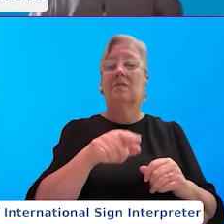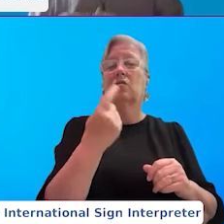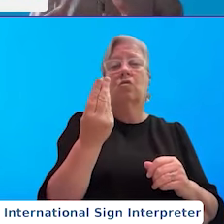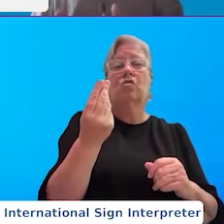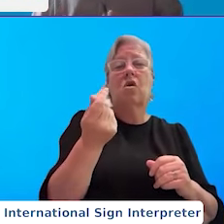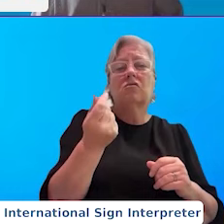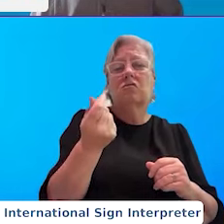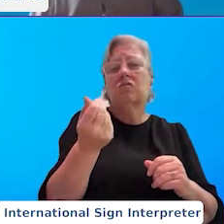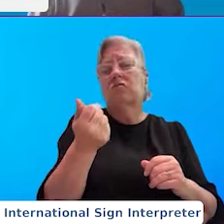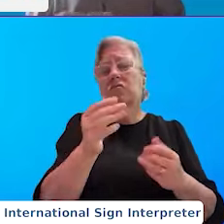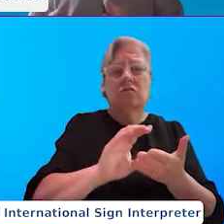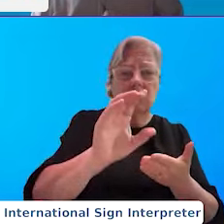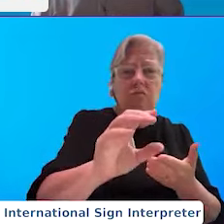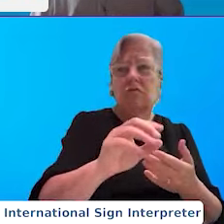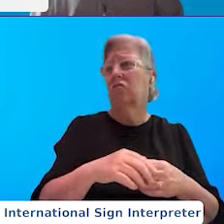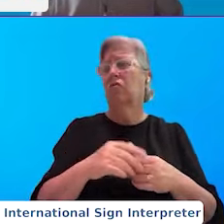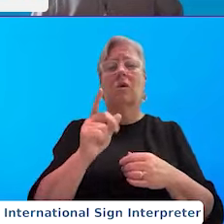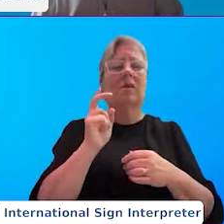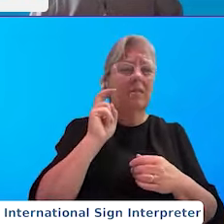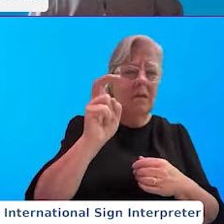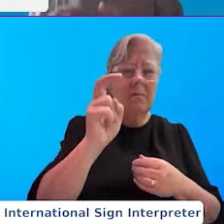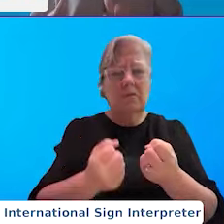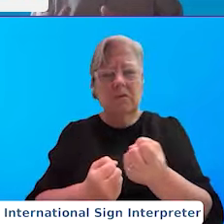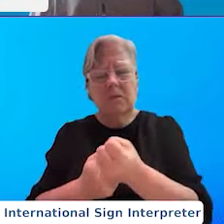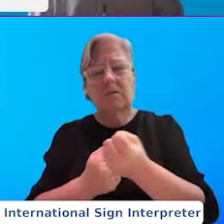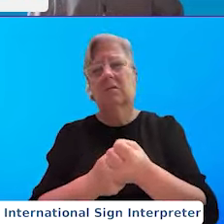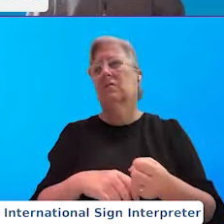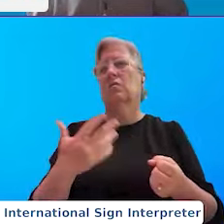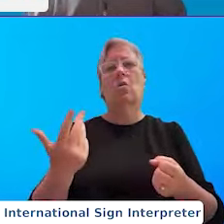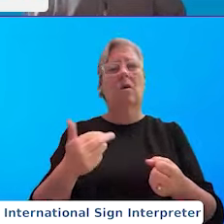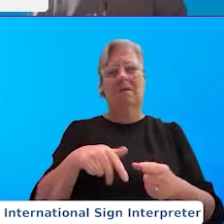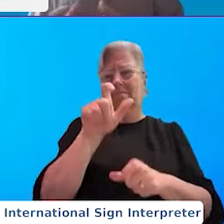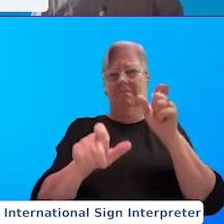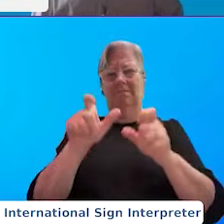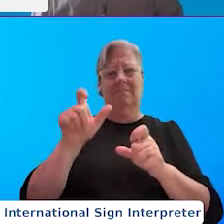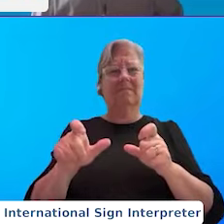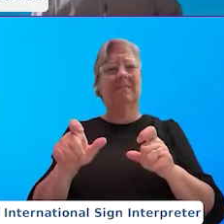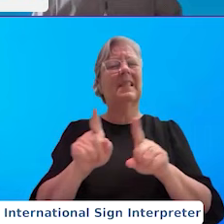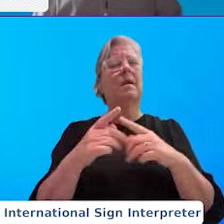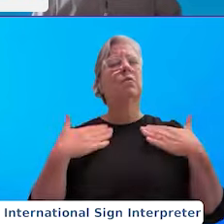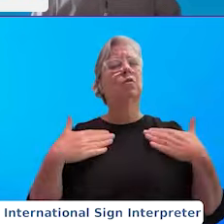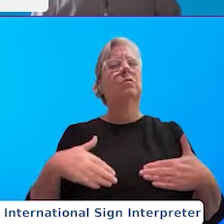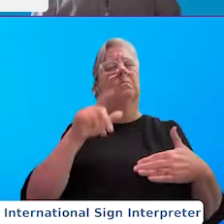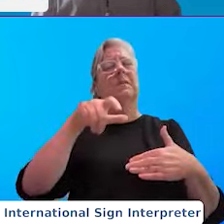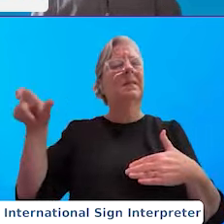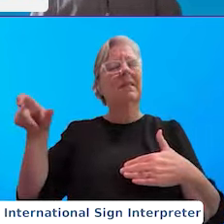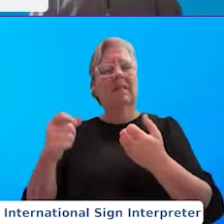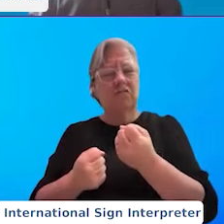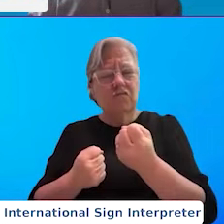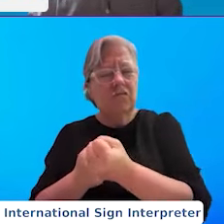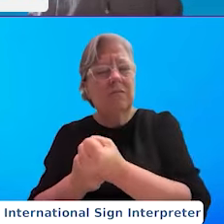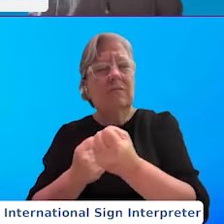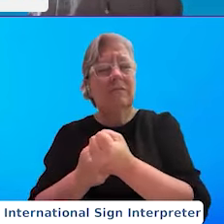regulatory mechanism, financing, service delivery arrangement, innovation, workforce development, so that we